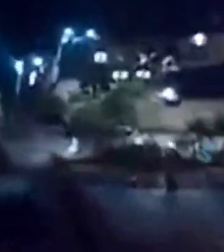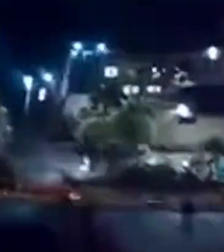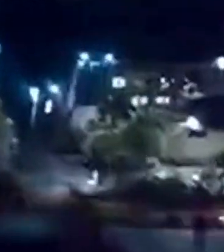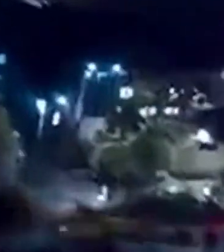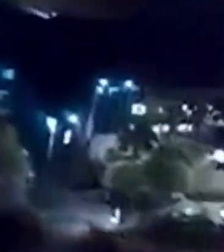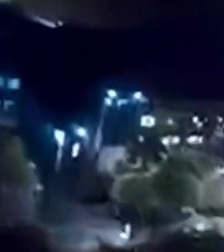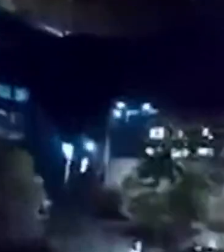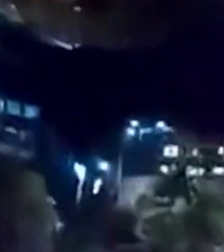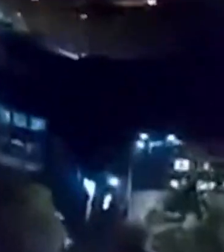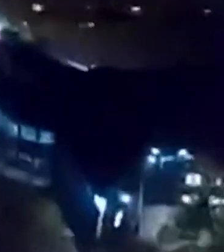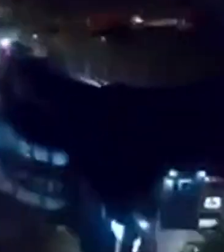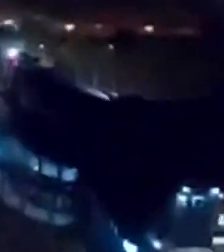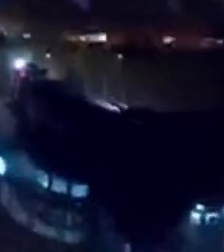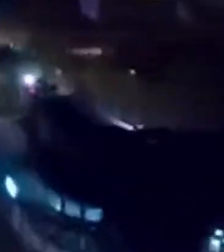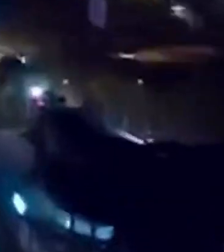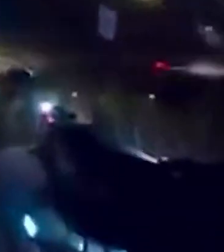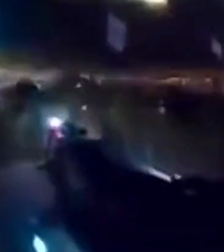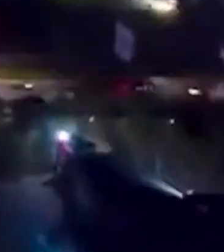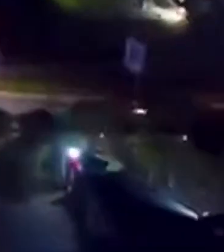And then there's the nightlife.